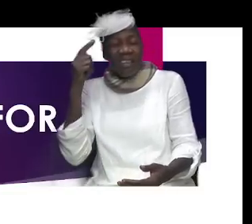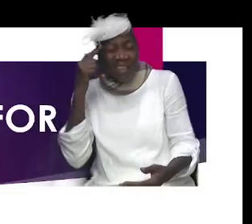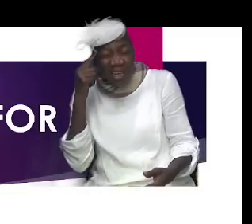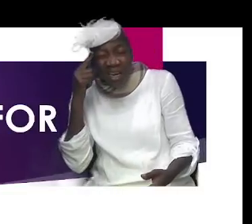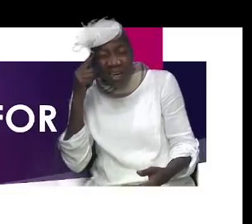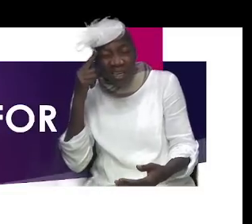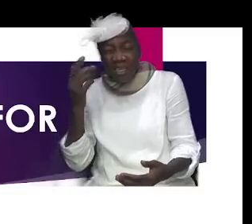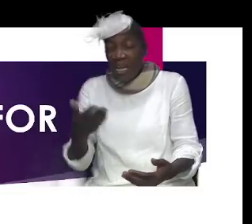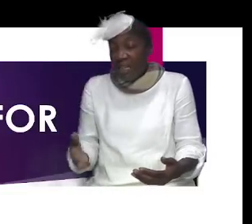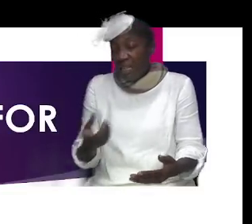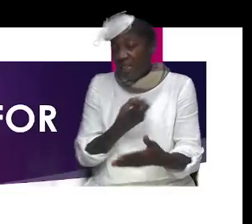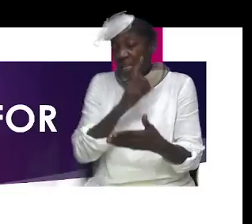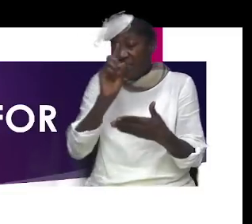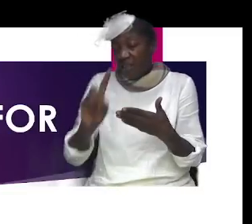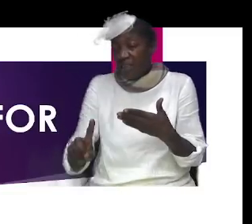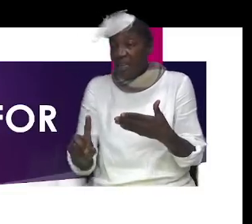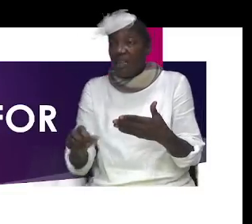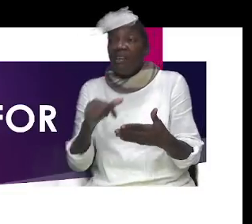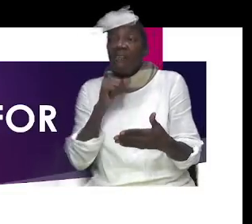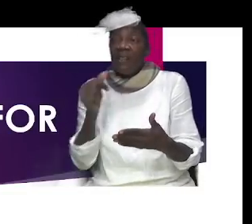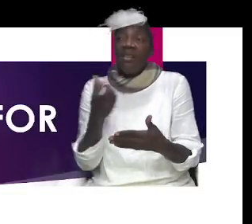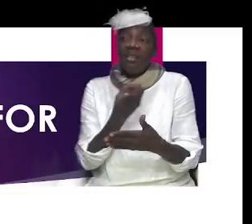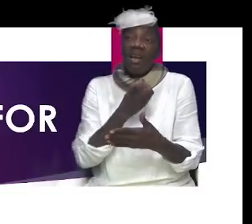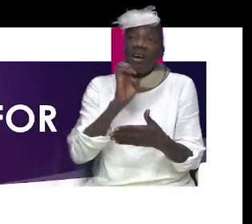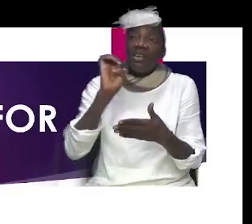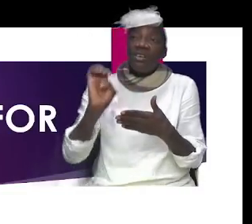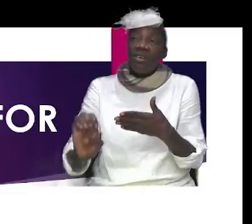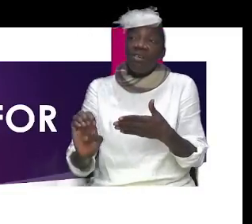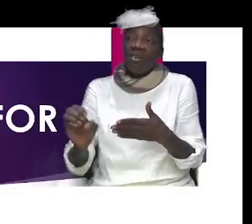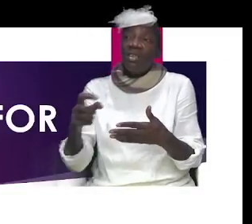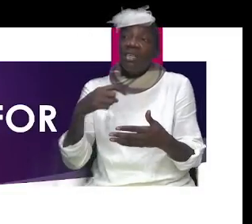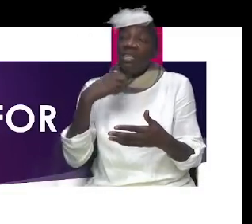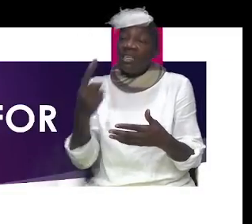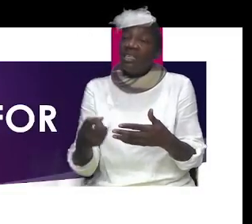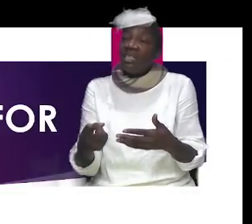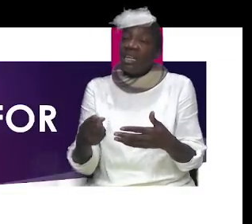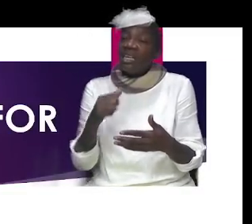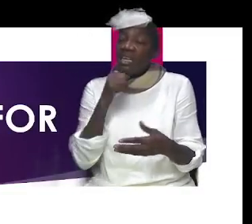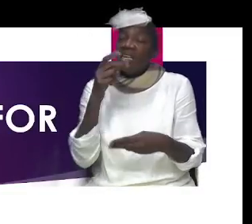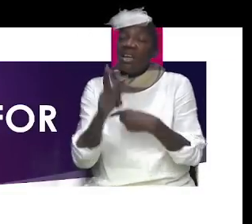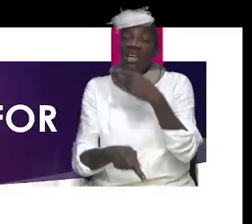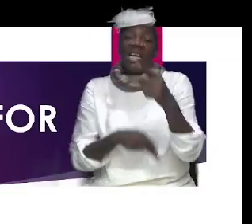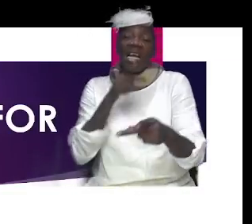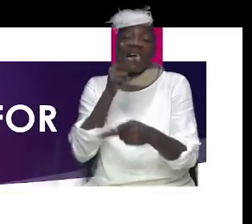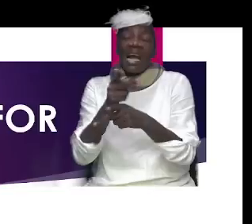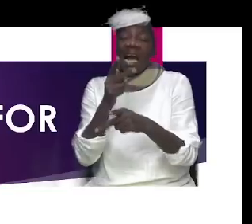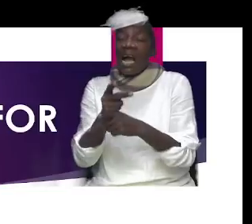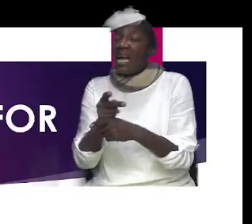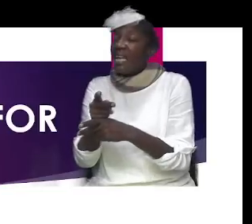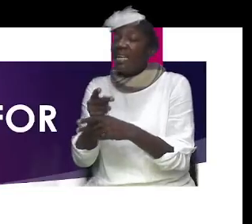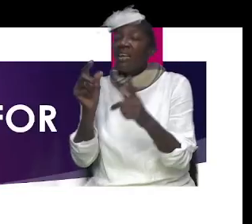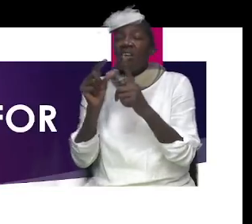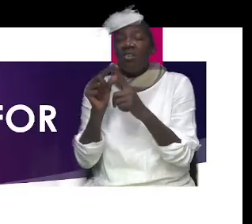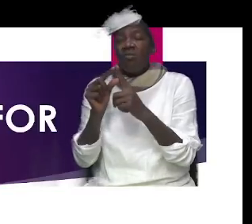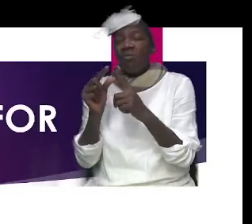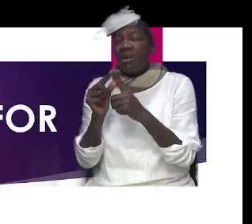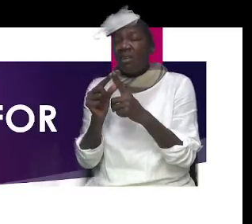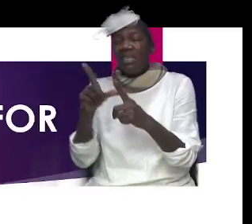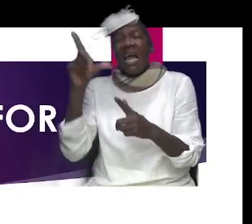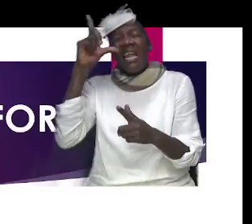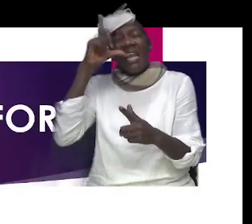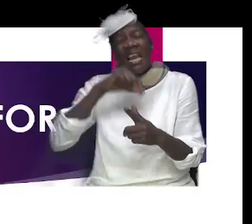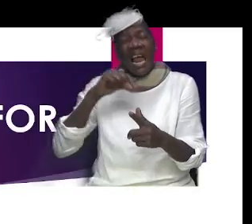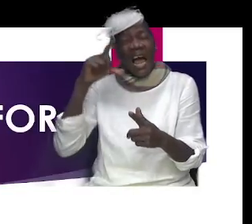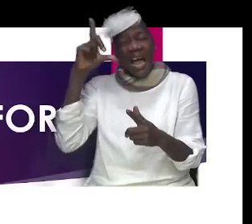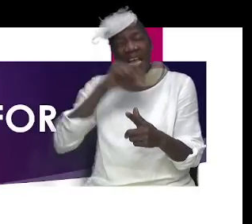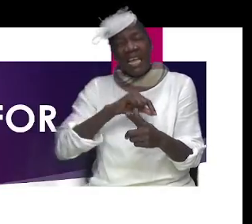the things that we didn't do, the things that we said, those unkind words, those things that were deceptive to